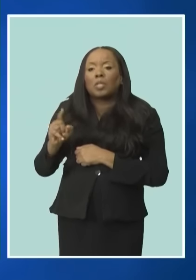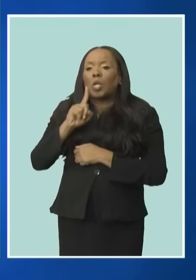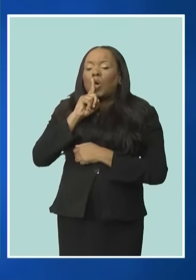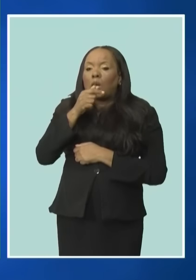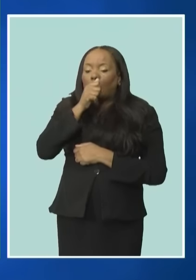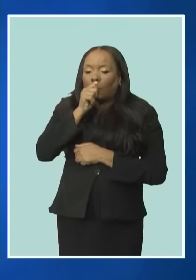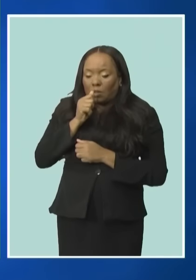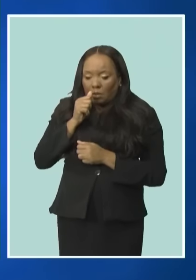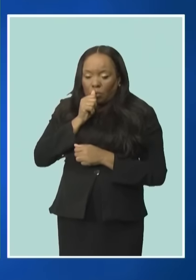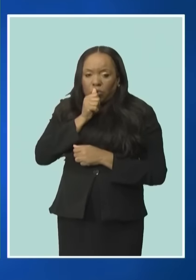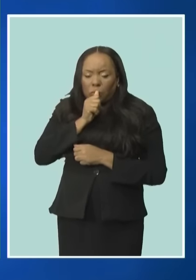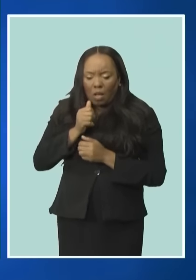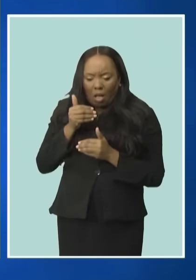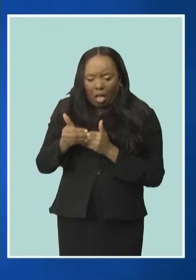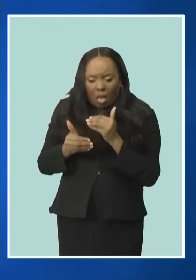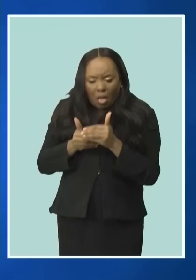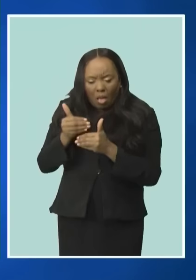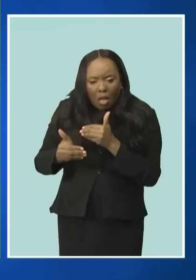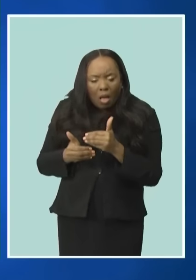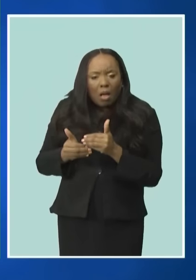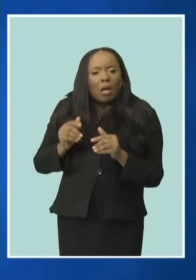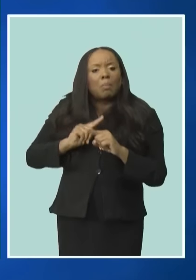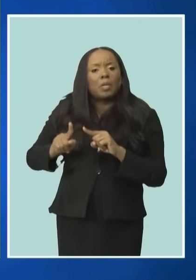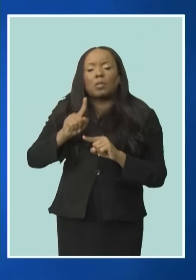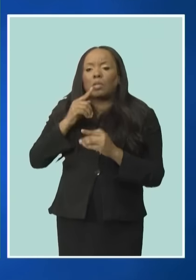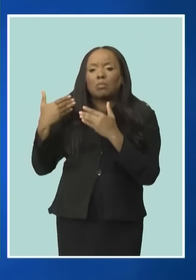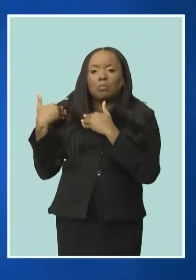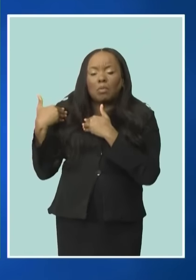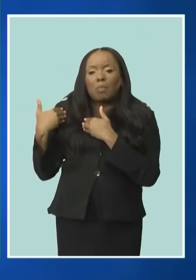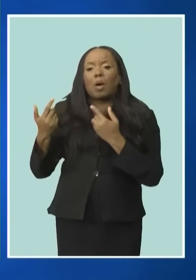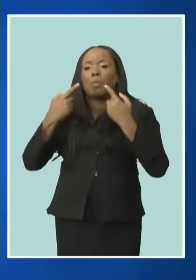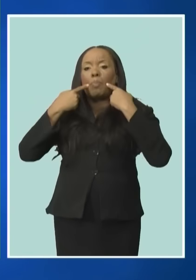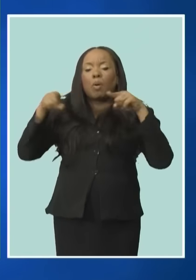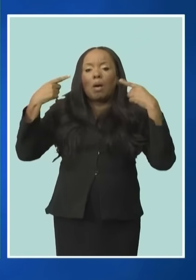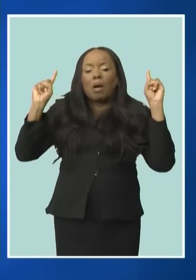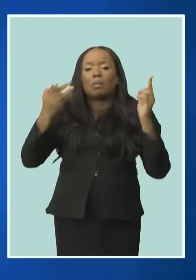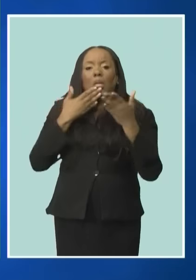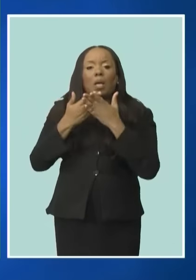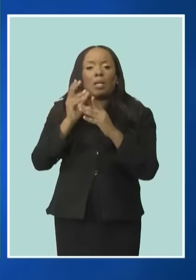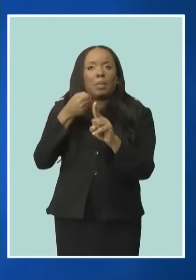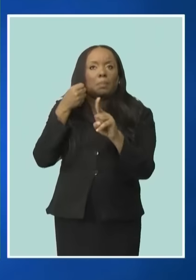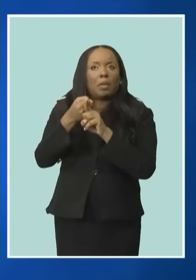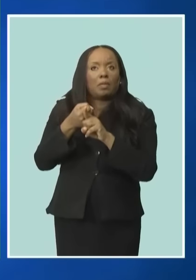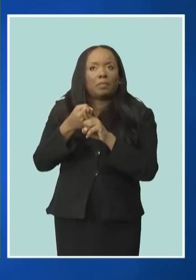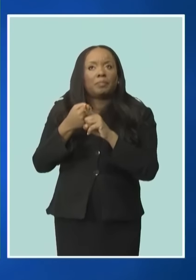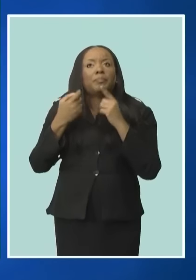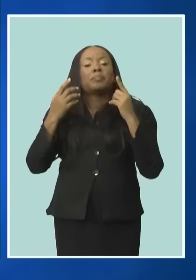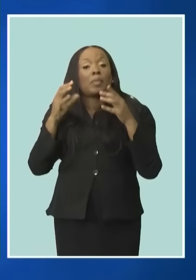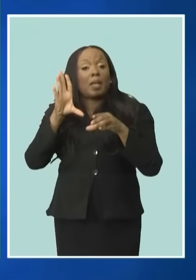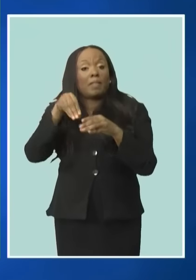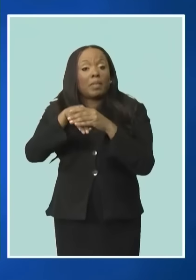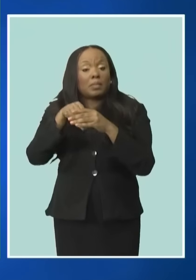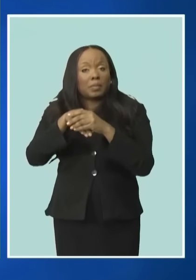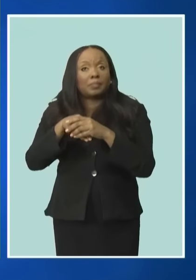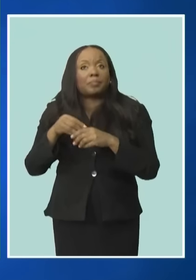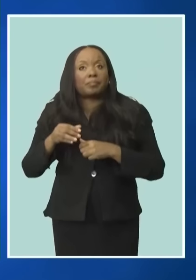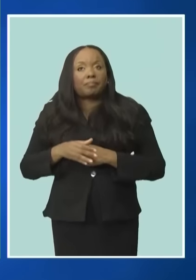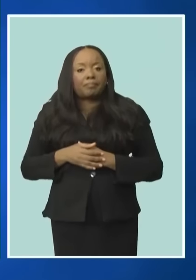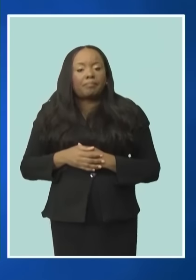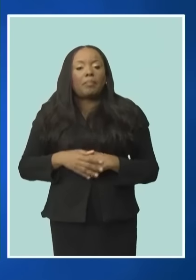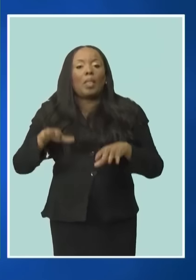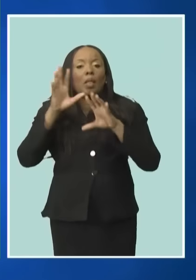the benchmark for responsible, impactful, and prosperous investing. President of the Chartered Financial Analyst